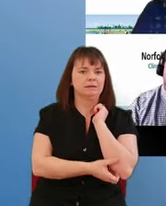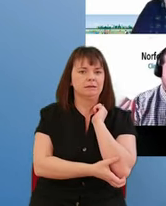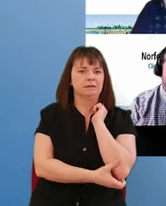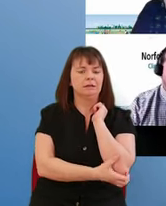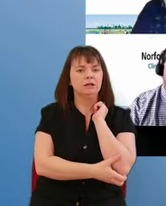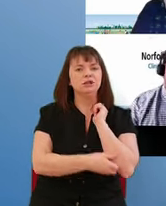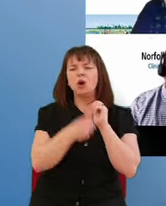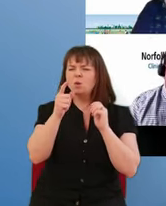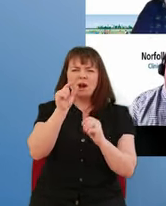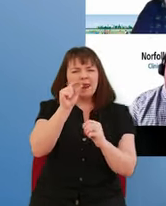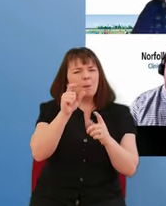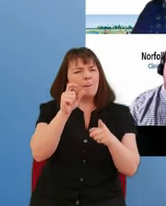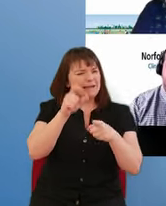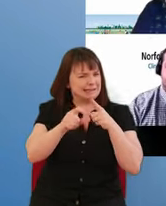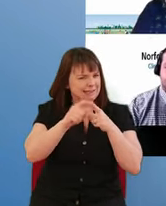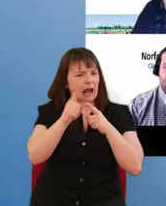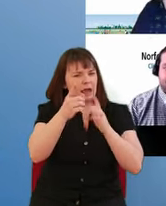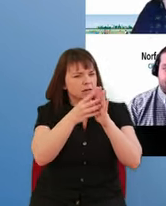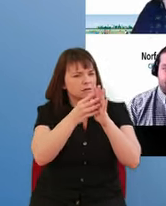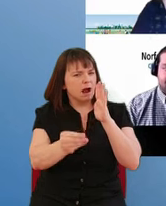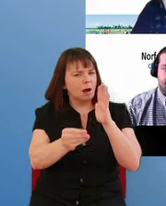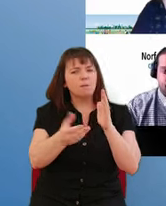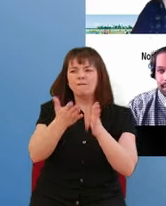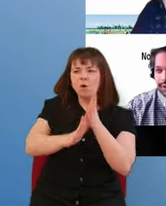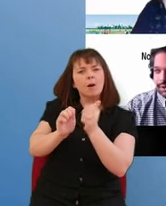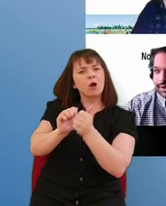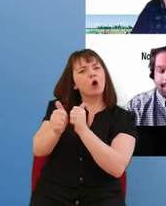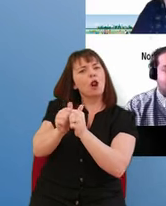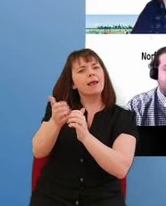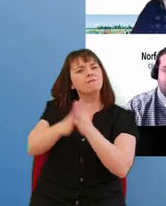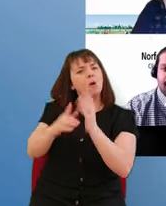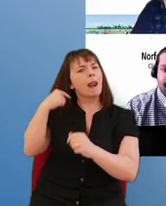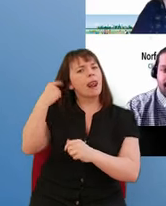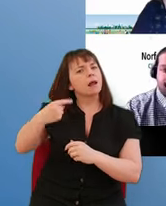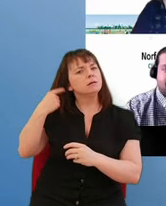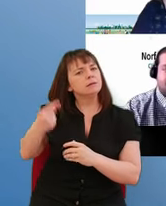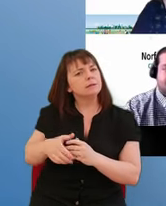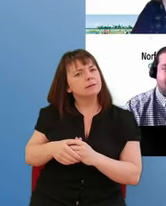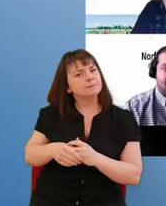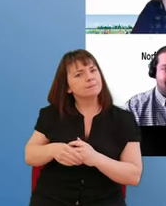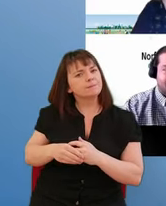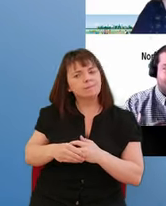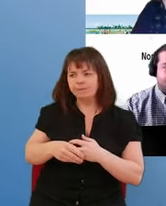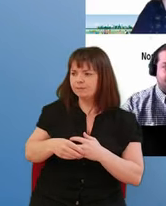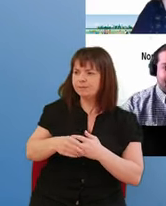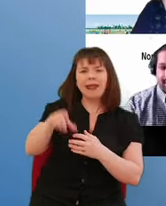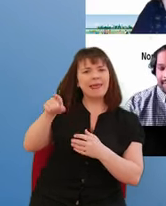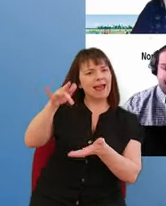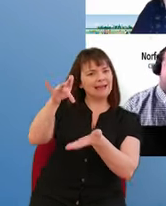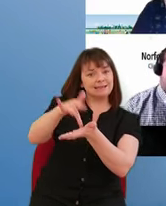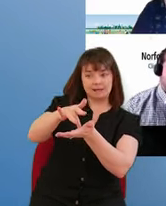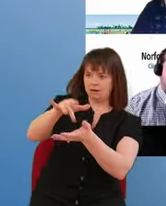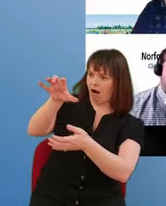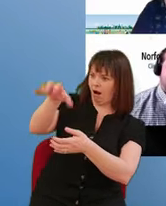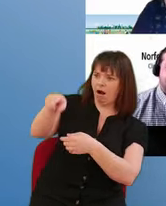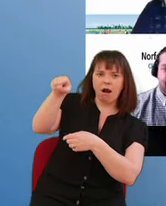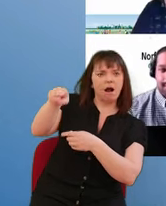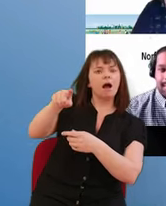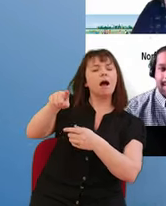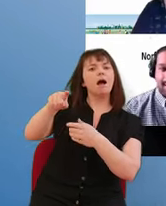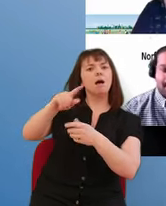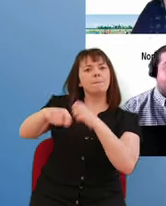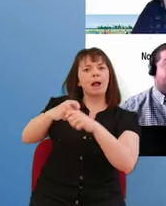practice, some patients will definitely have to, but the majority were talking about community health centres that could have this umbrella effect of